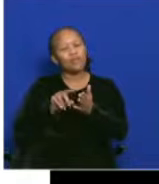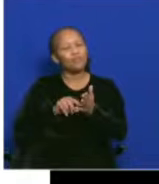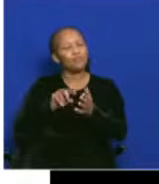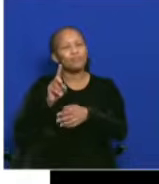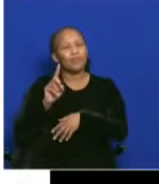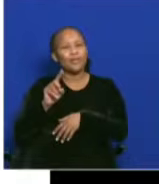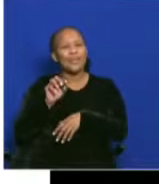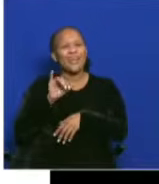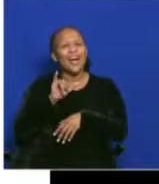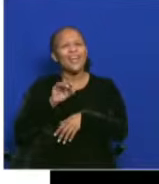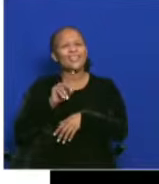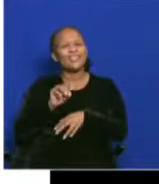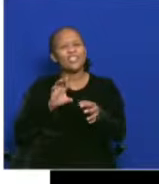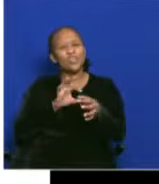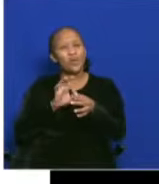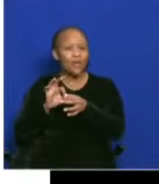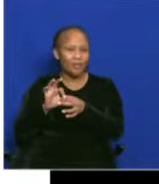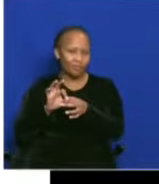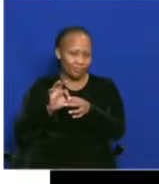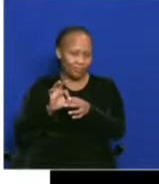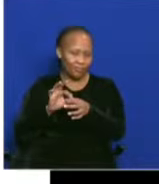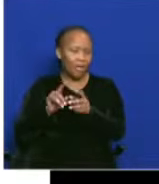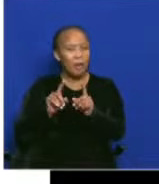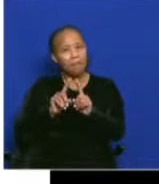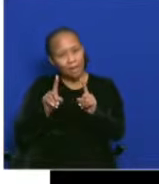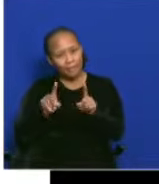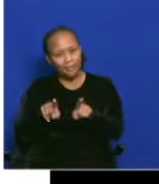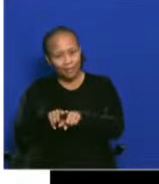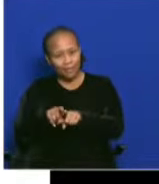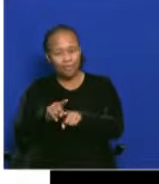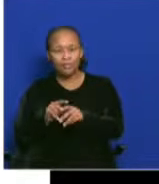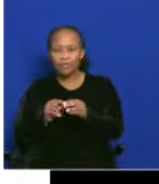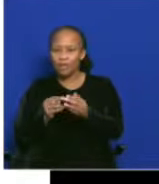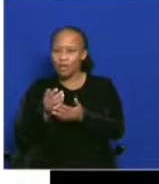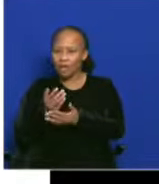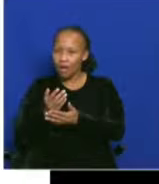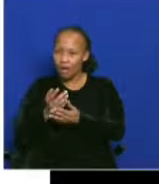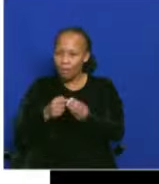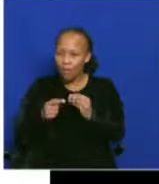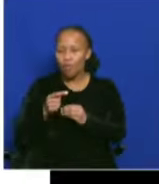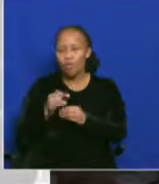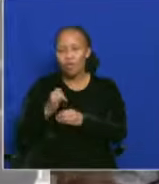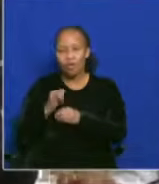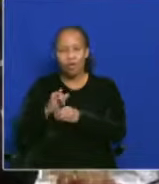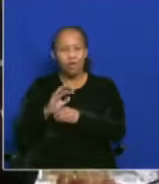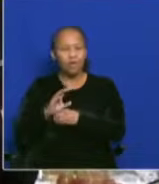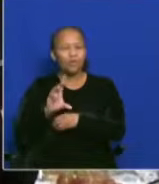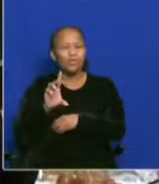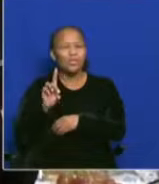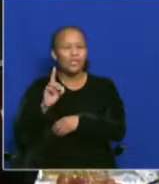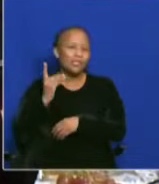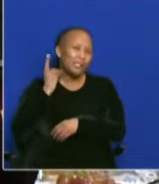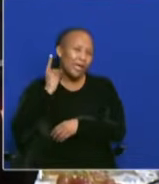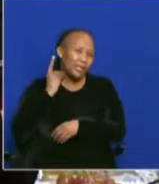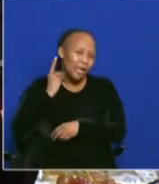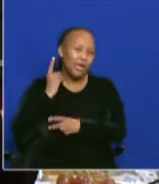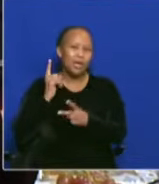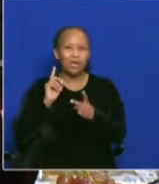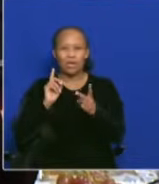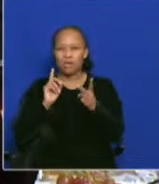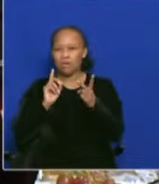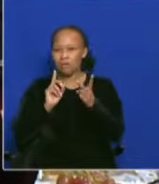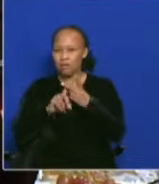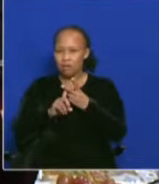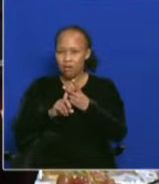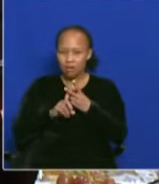about procuring handsets and data bundles and the like. So here Mr.